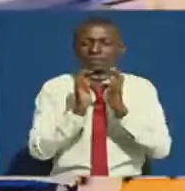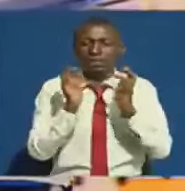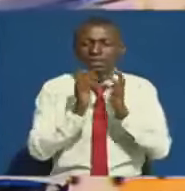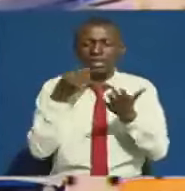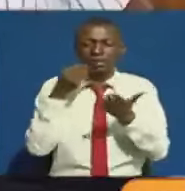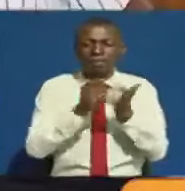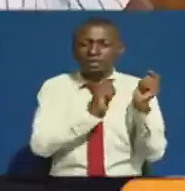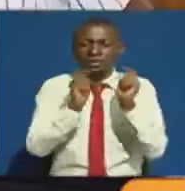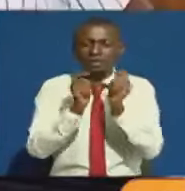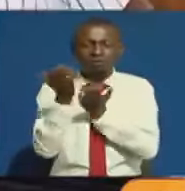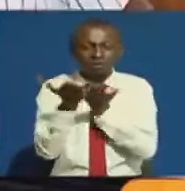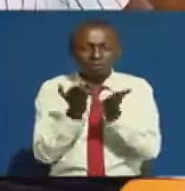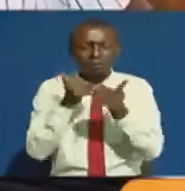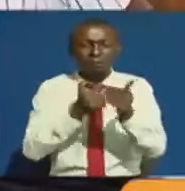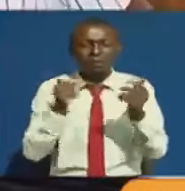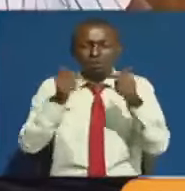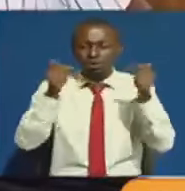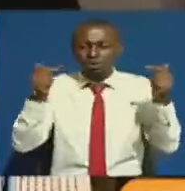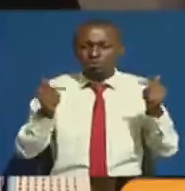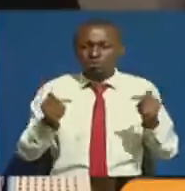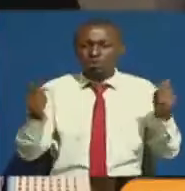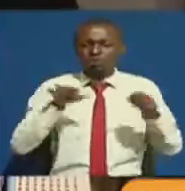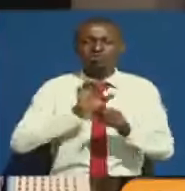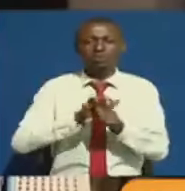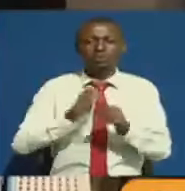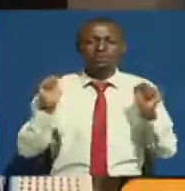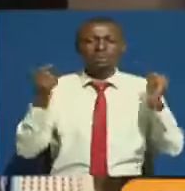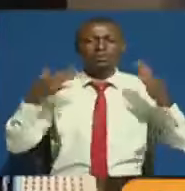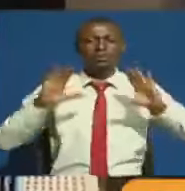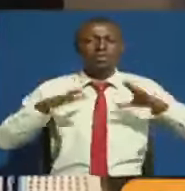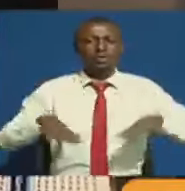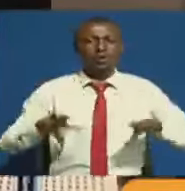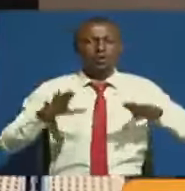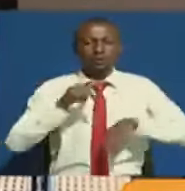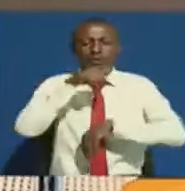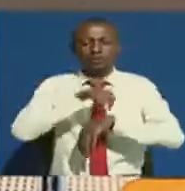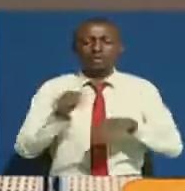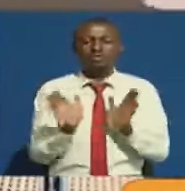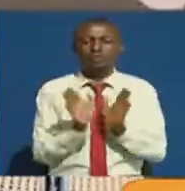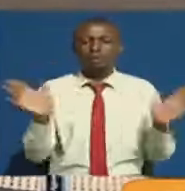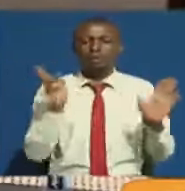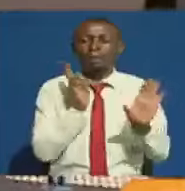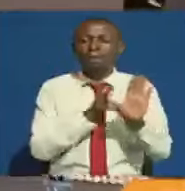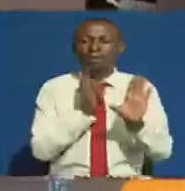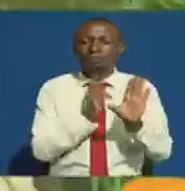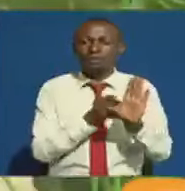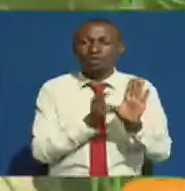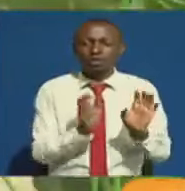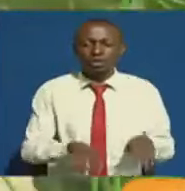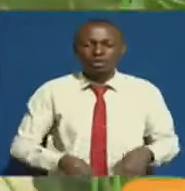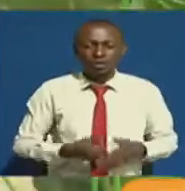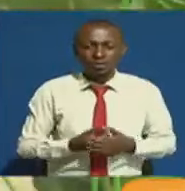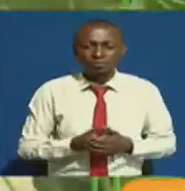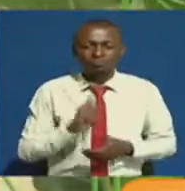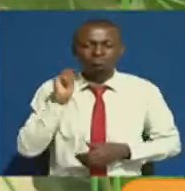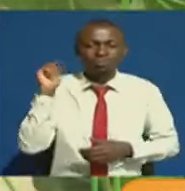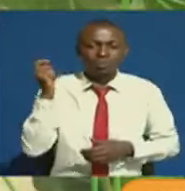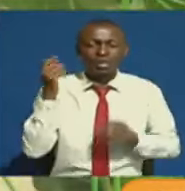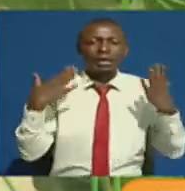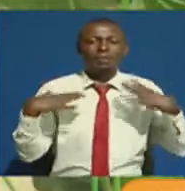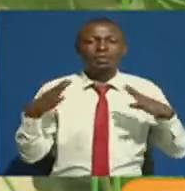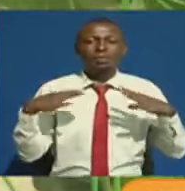were objected to by majority of Kenyans during the public participation exercise. Kenyans raised issues with